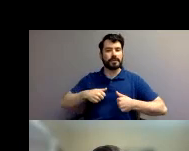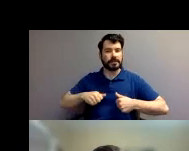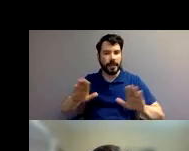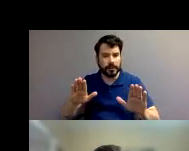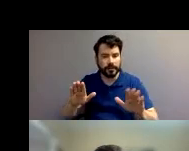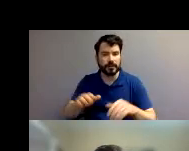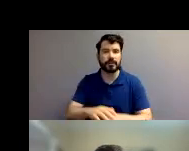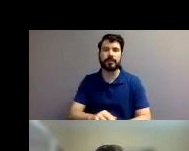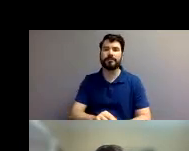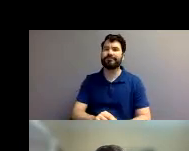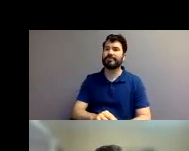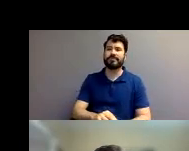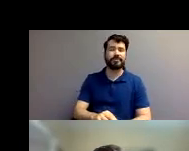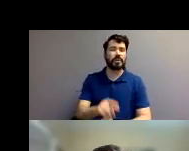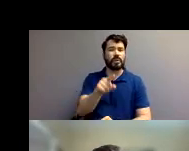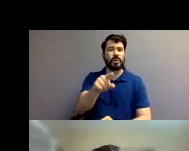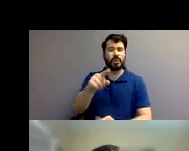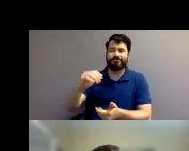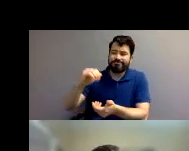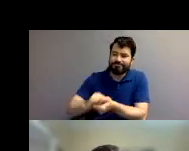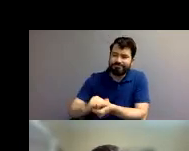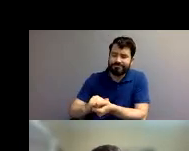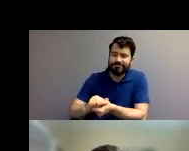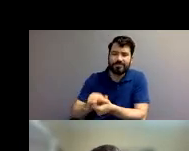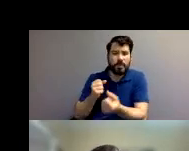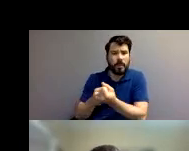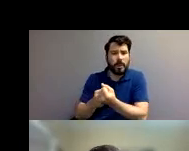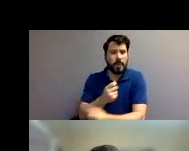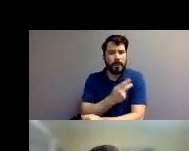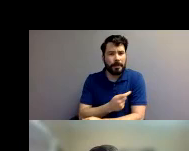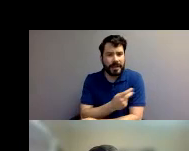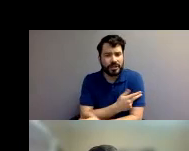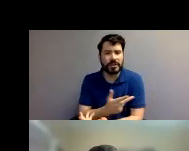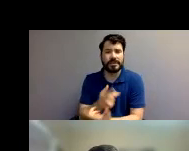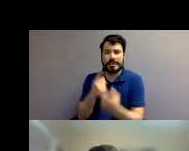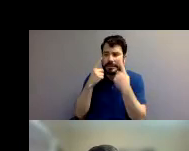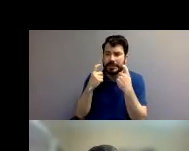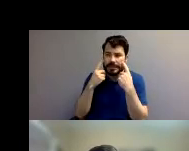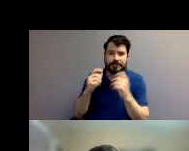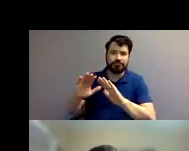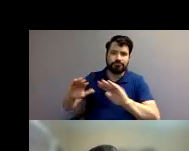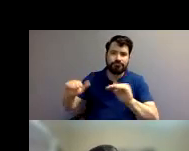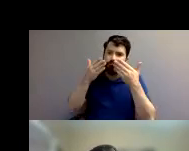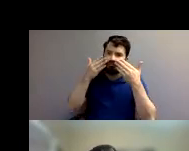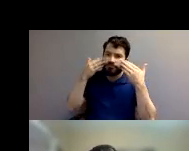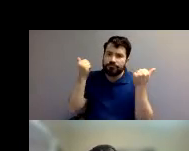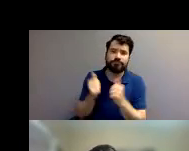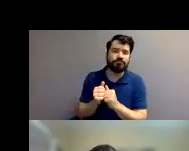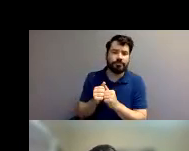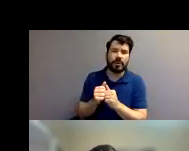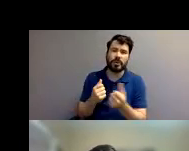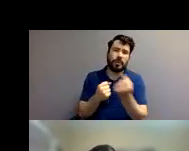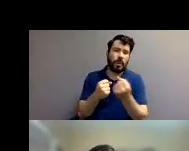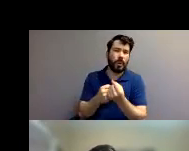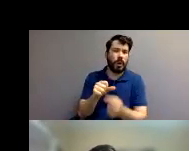the hands you've held, the tears you've wiped away, the support you've given to your employees. We can't thank you